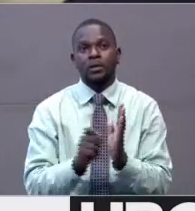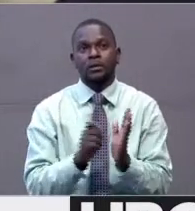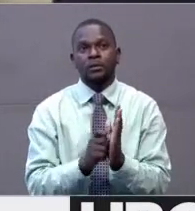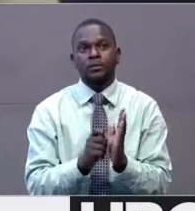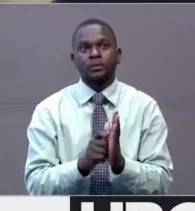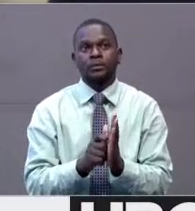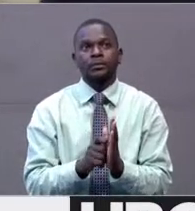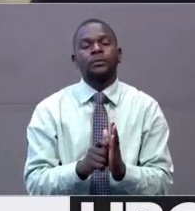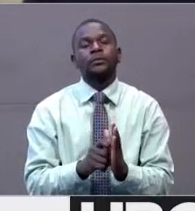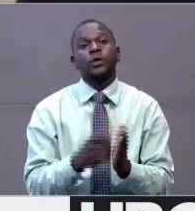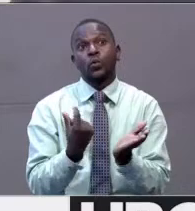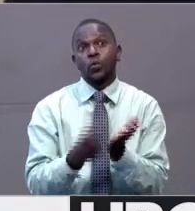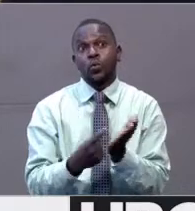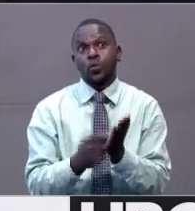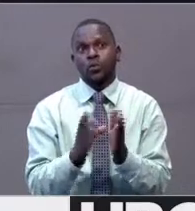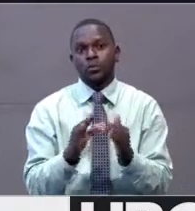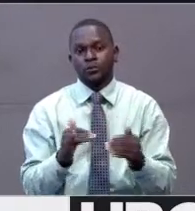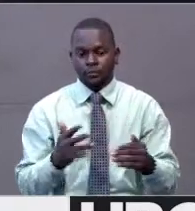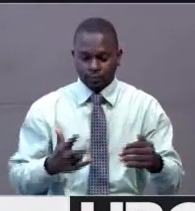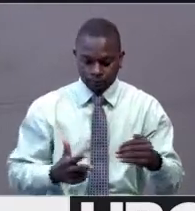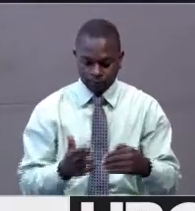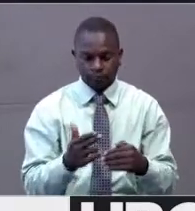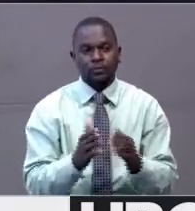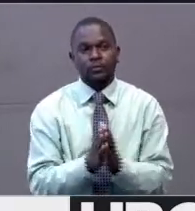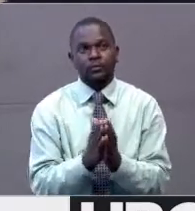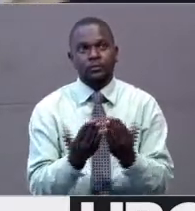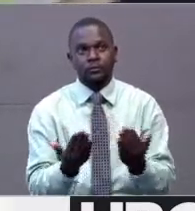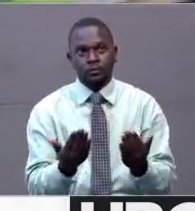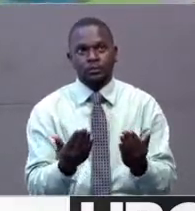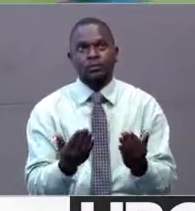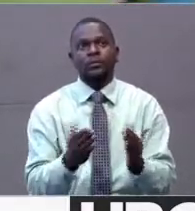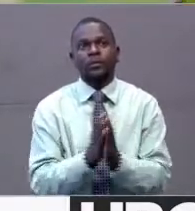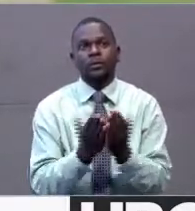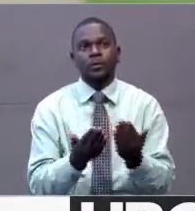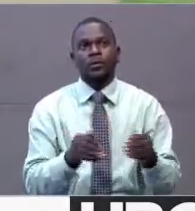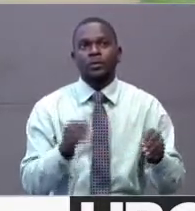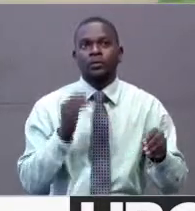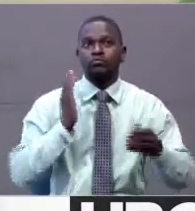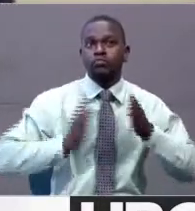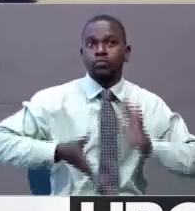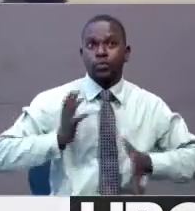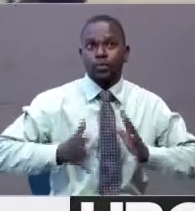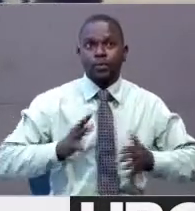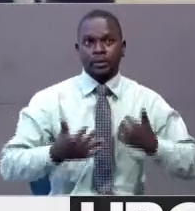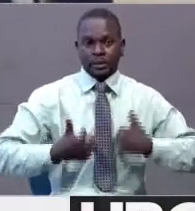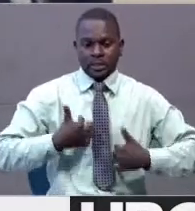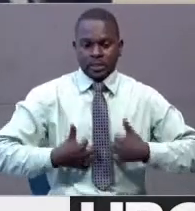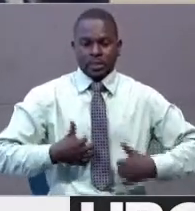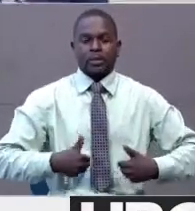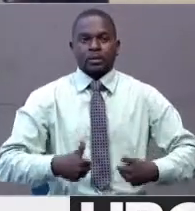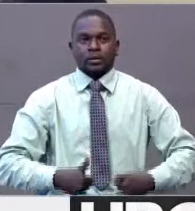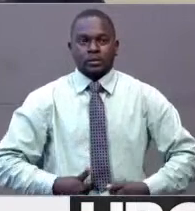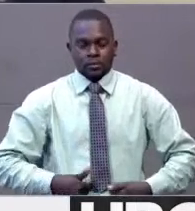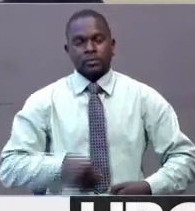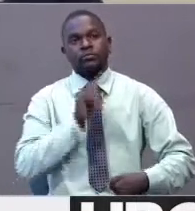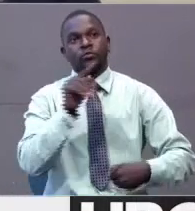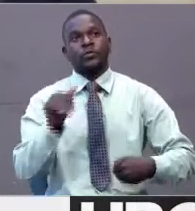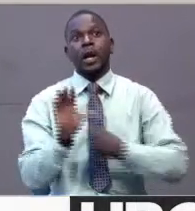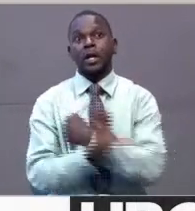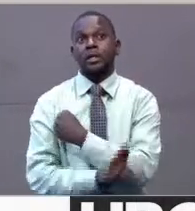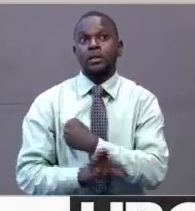History has been made for Uganda that has launched the Athletics for Development Manual, which aims at interesting mainly the youth countrywide into